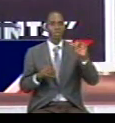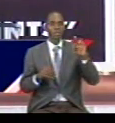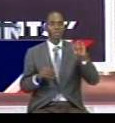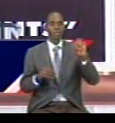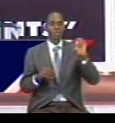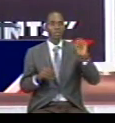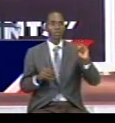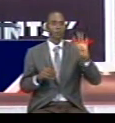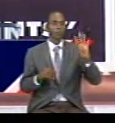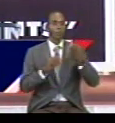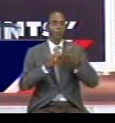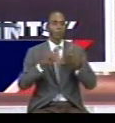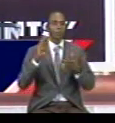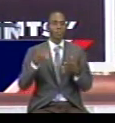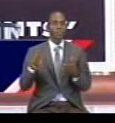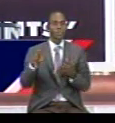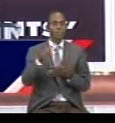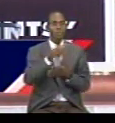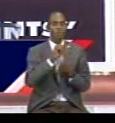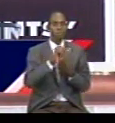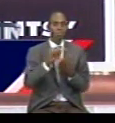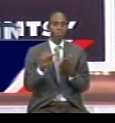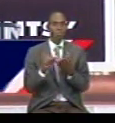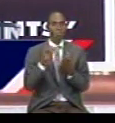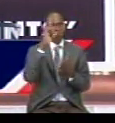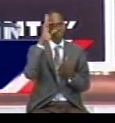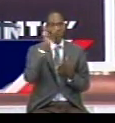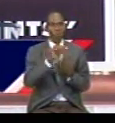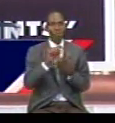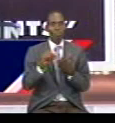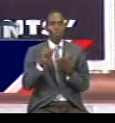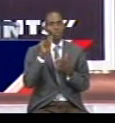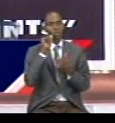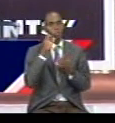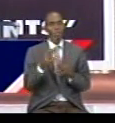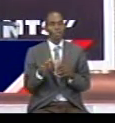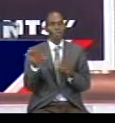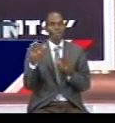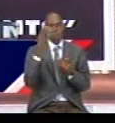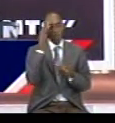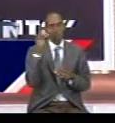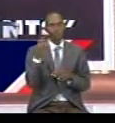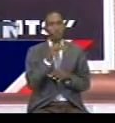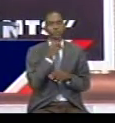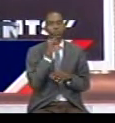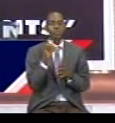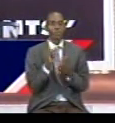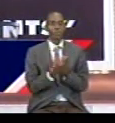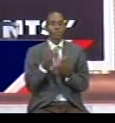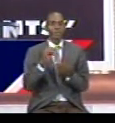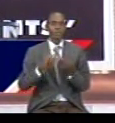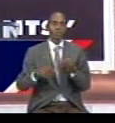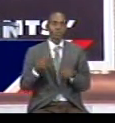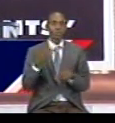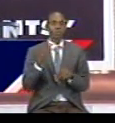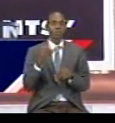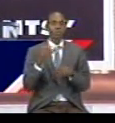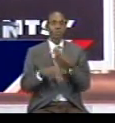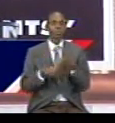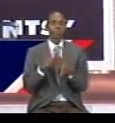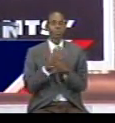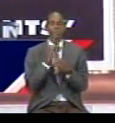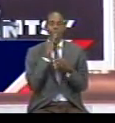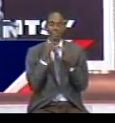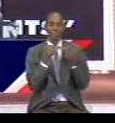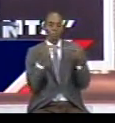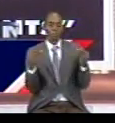ye adulterers and adulteresses, know ye not that the friendship of the world is enmity with God? It's telling